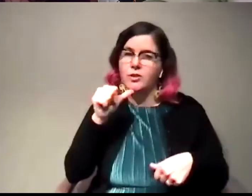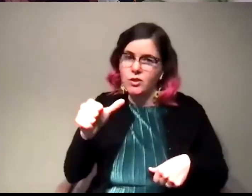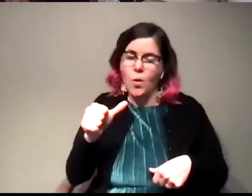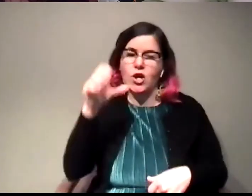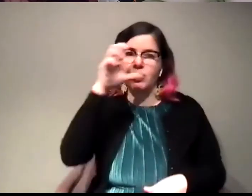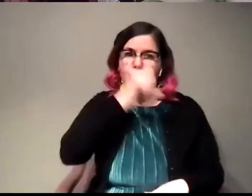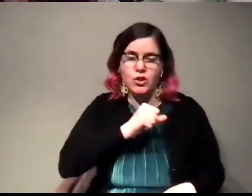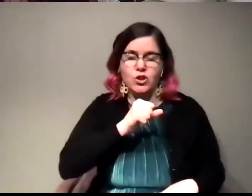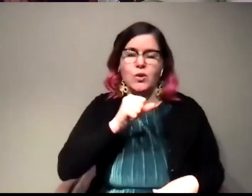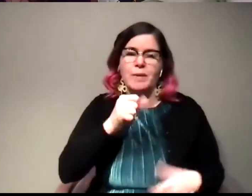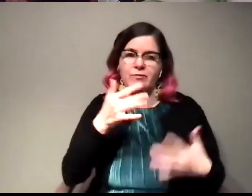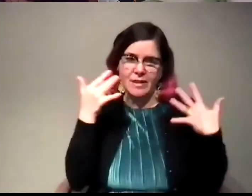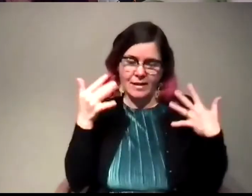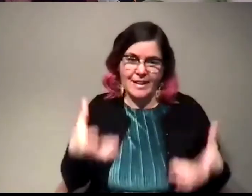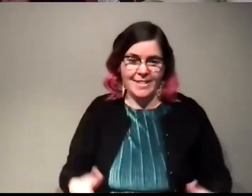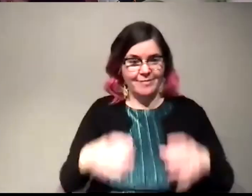it's chill and pick it up